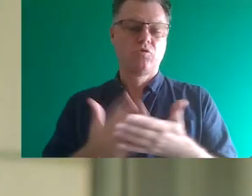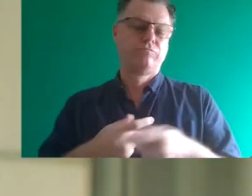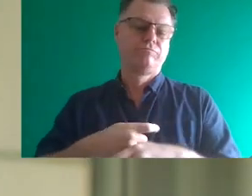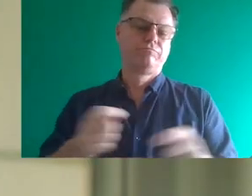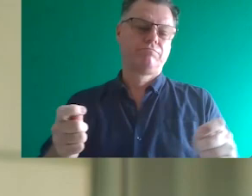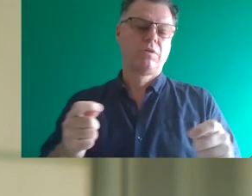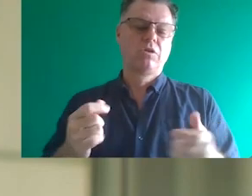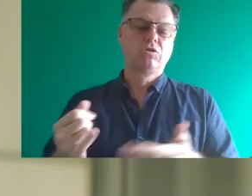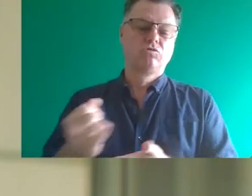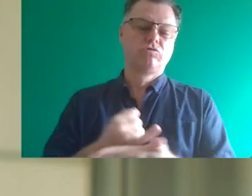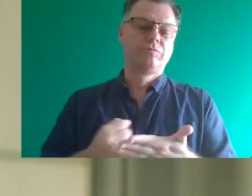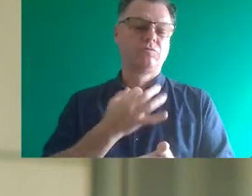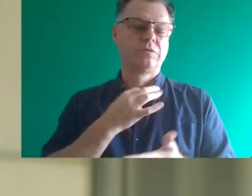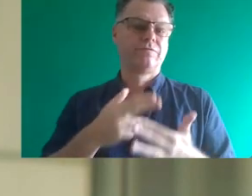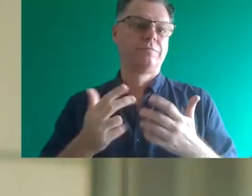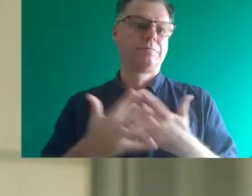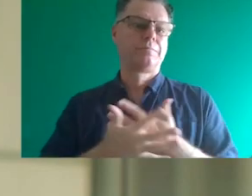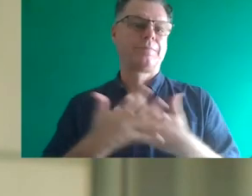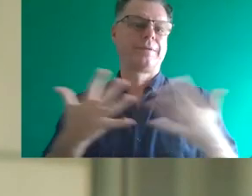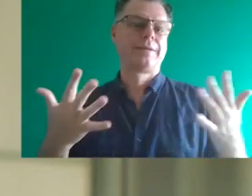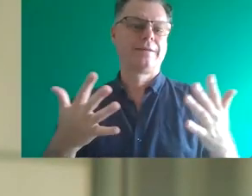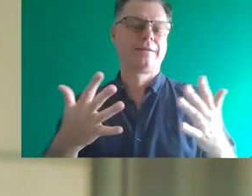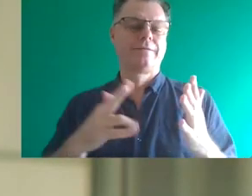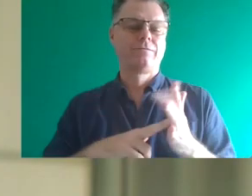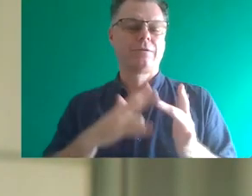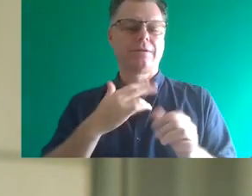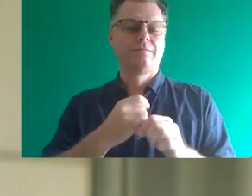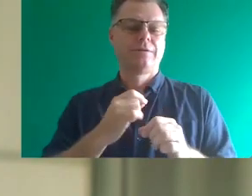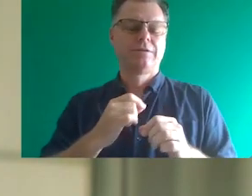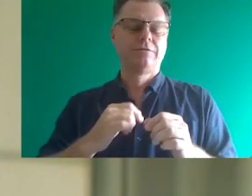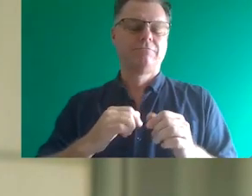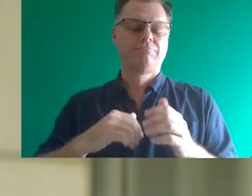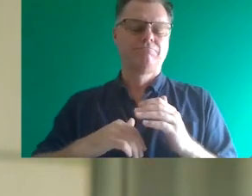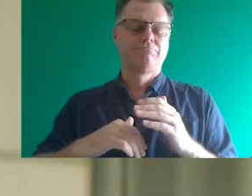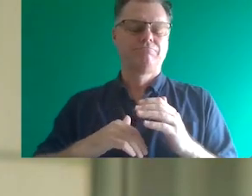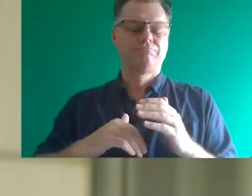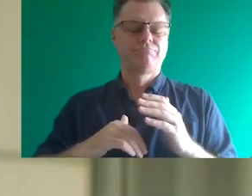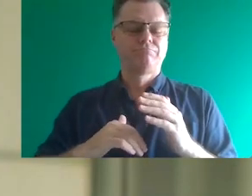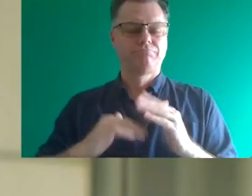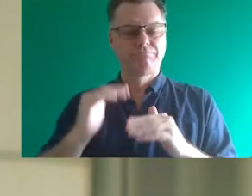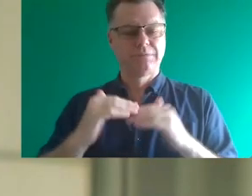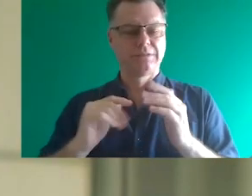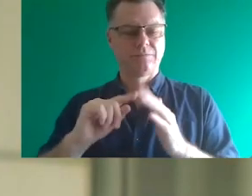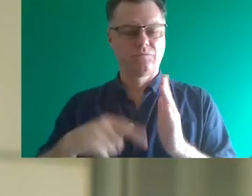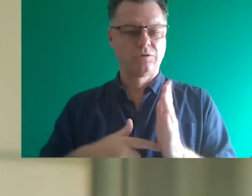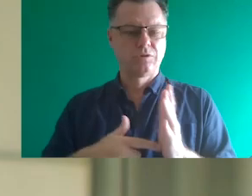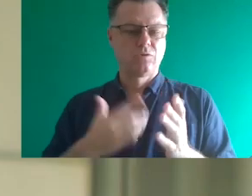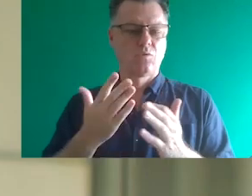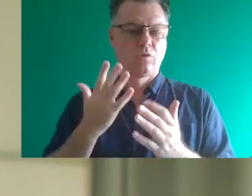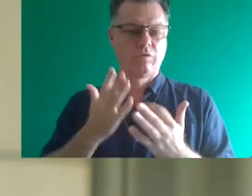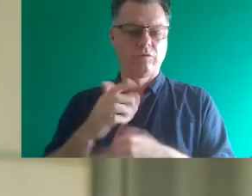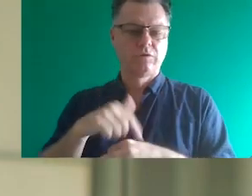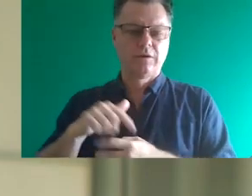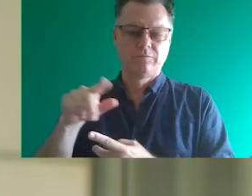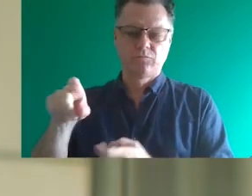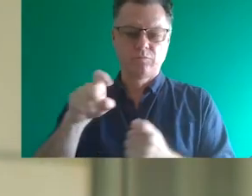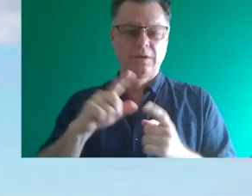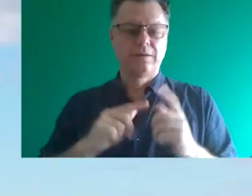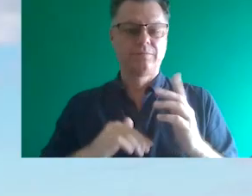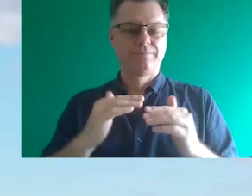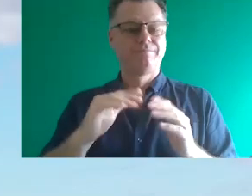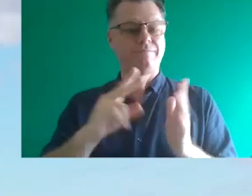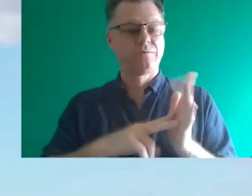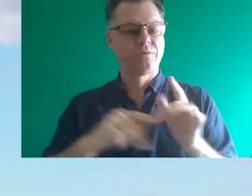IBAC has released a research report on the corruption risks that impact major Victorian infrastructure projects during procurement and